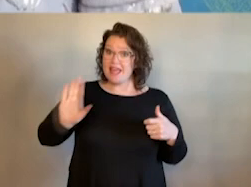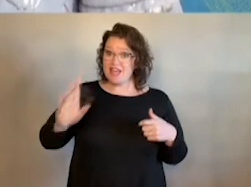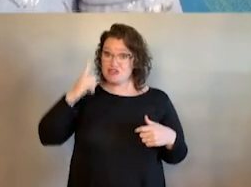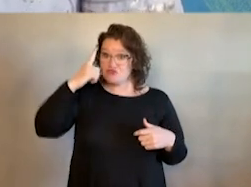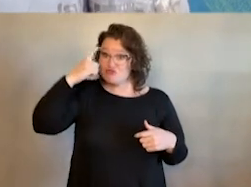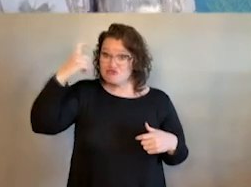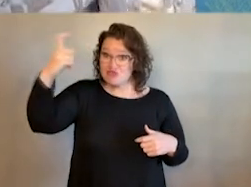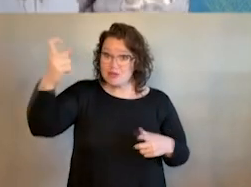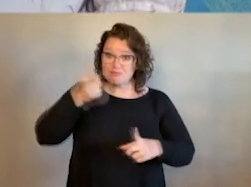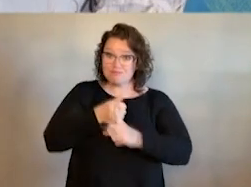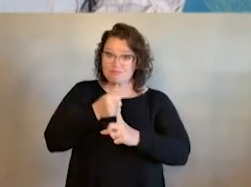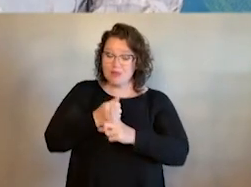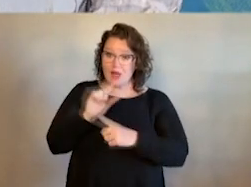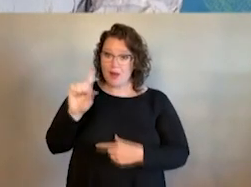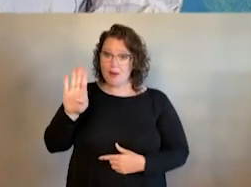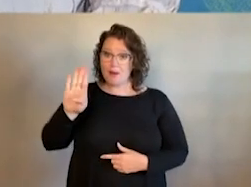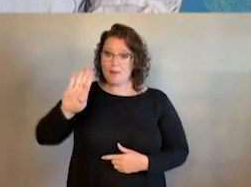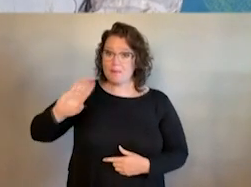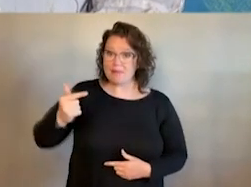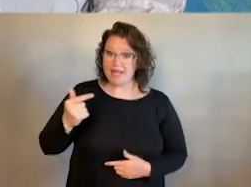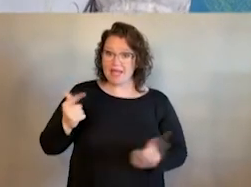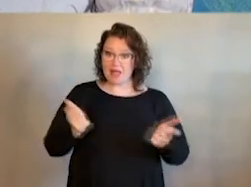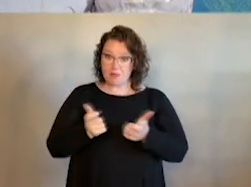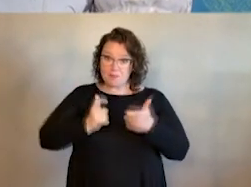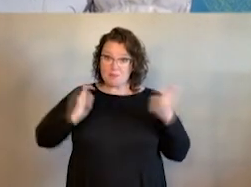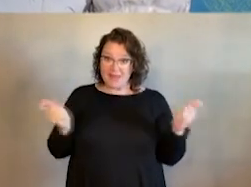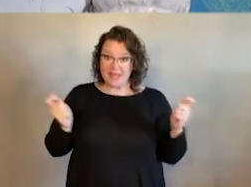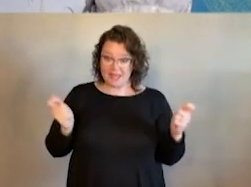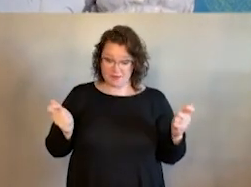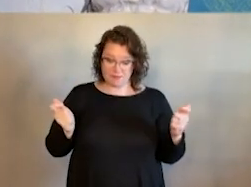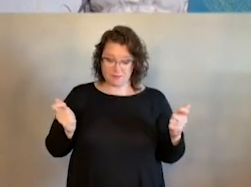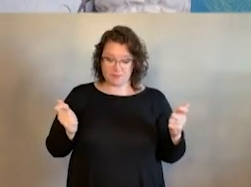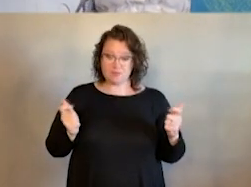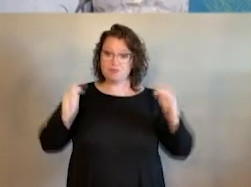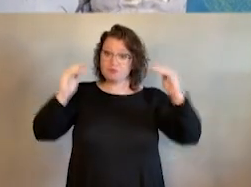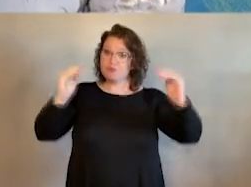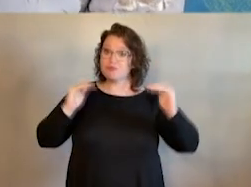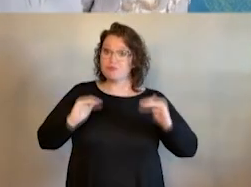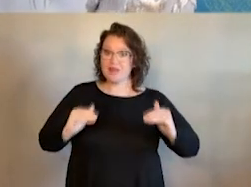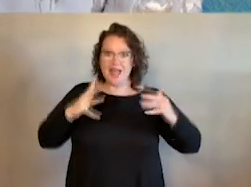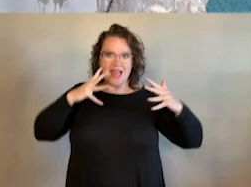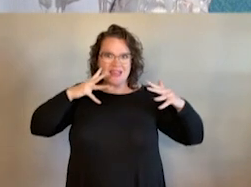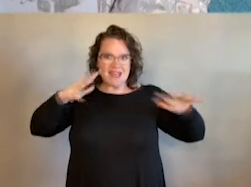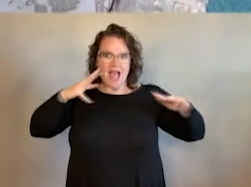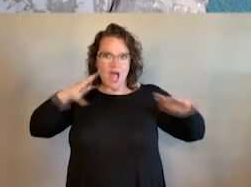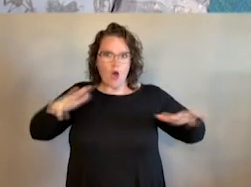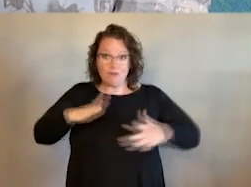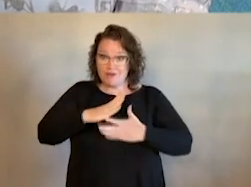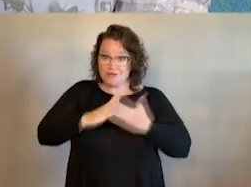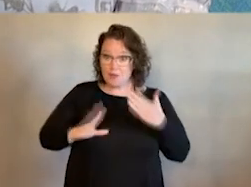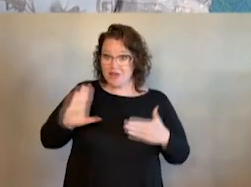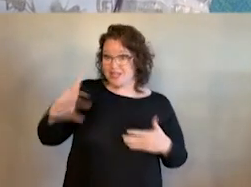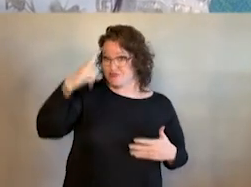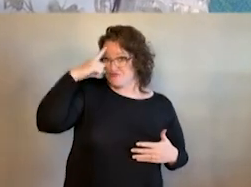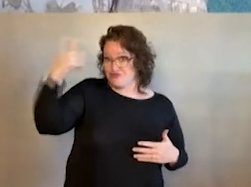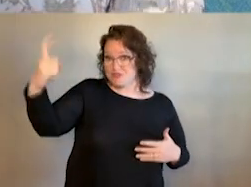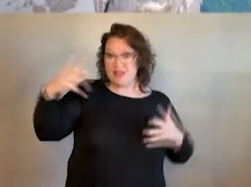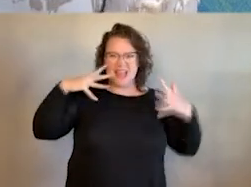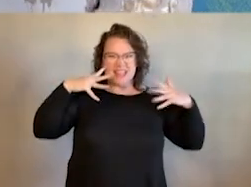dreams. Another adjective he used was loud. Some of those dreams were loud.